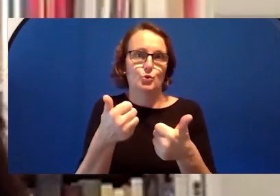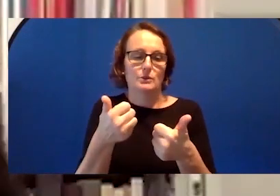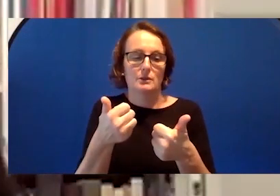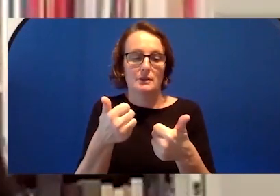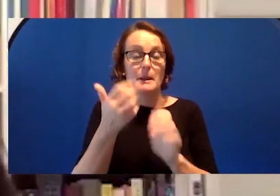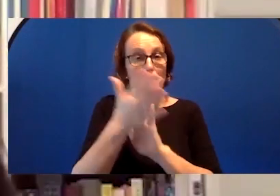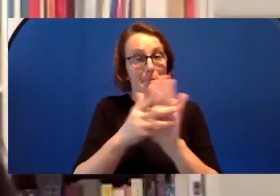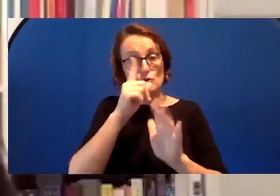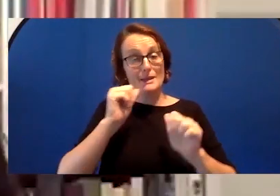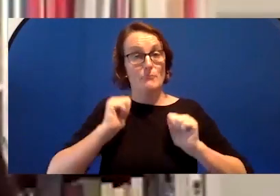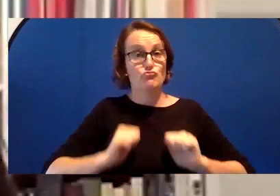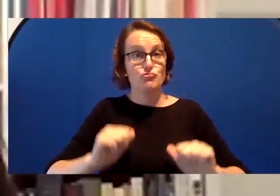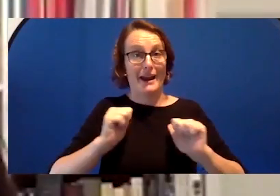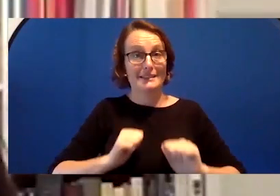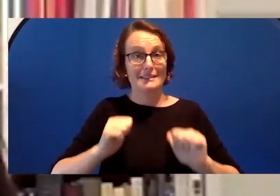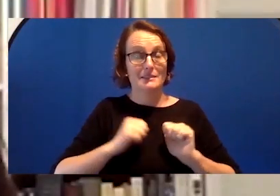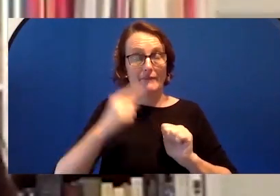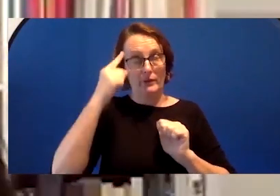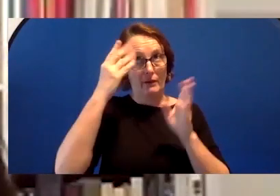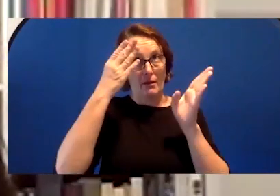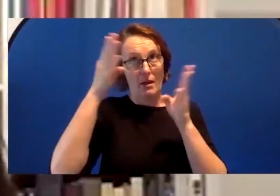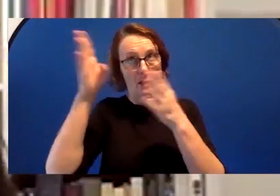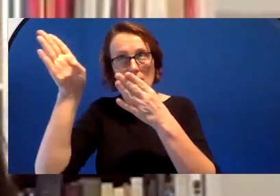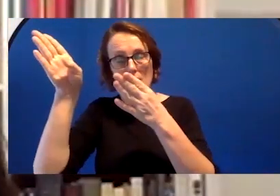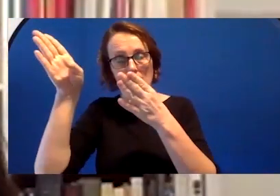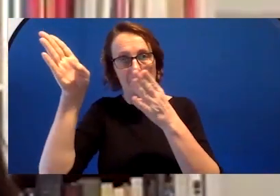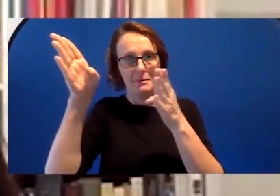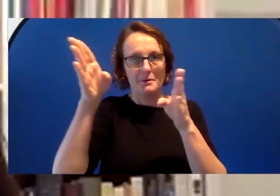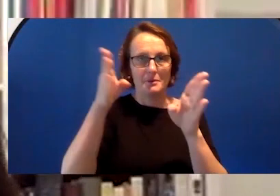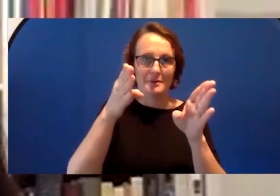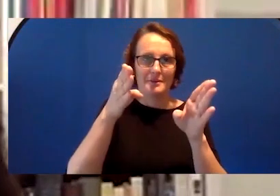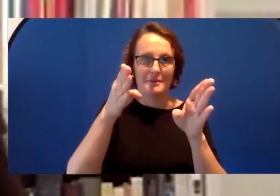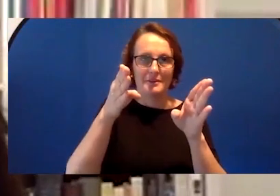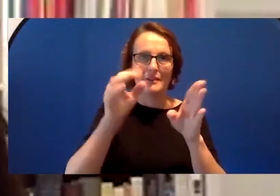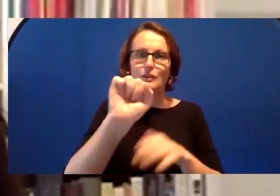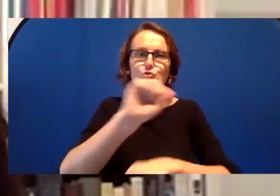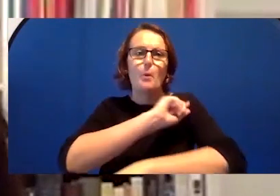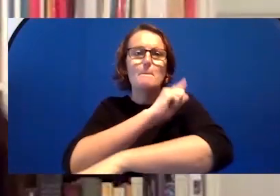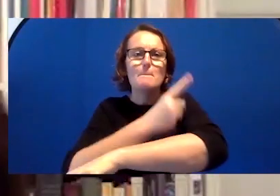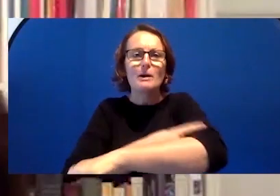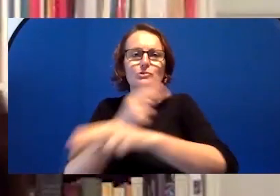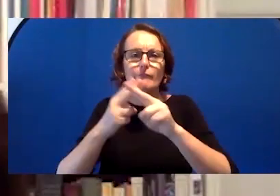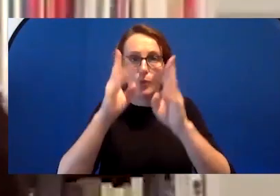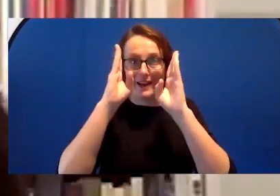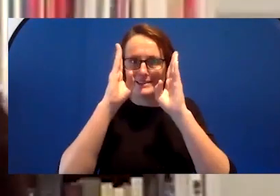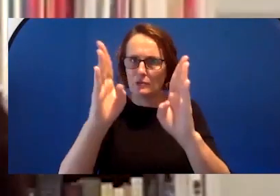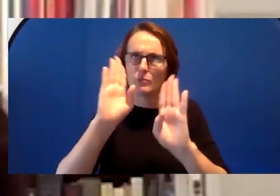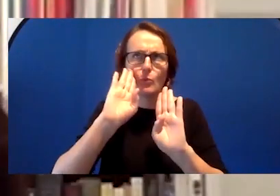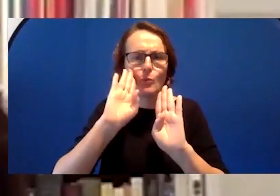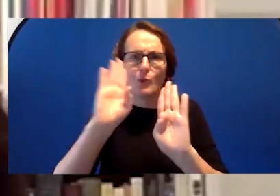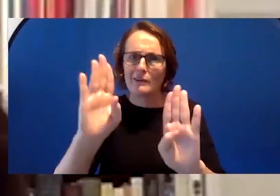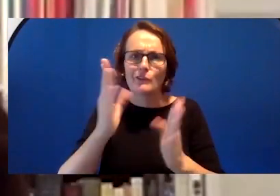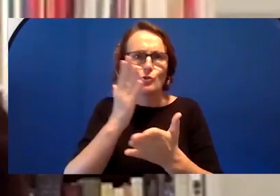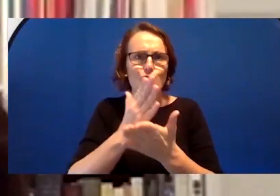to practice using your attention muscle, which is one of your most wonderful resources and something that only